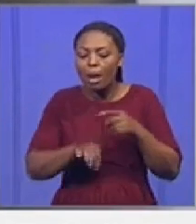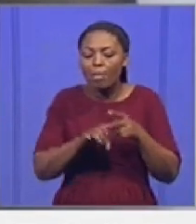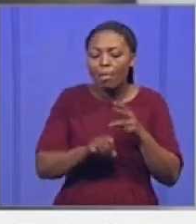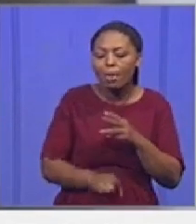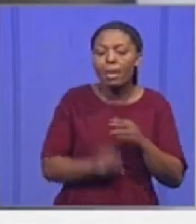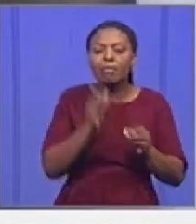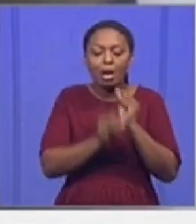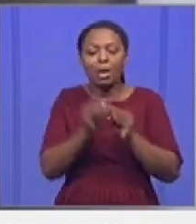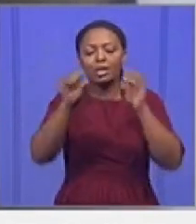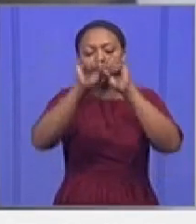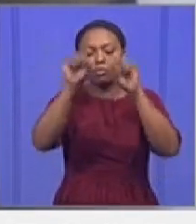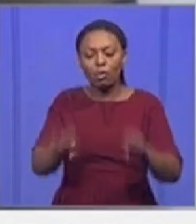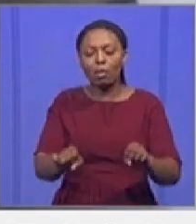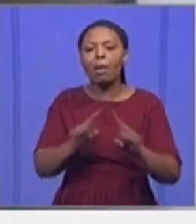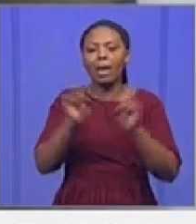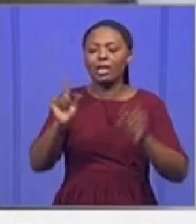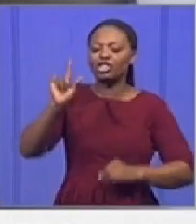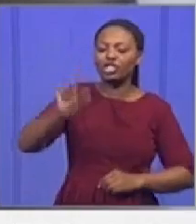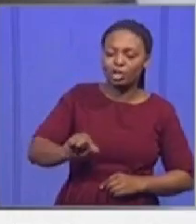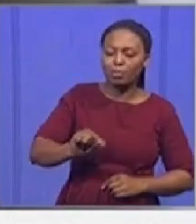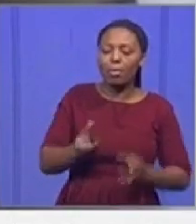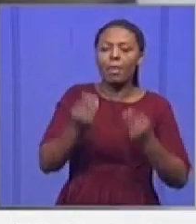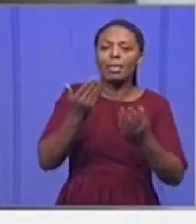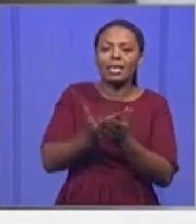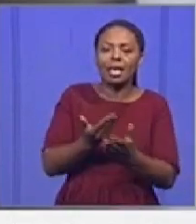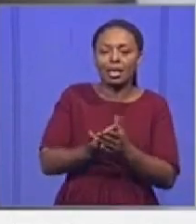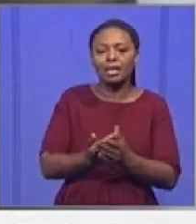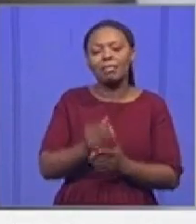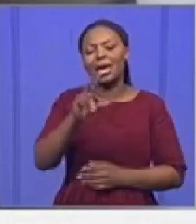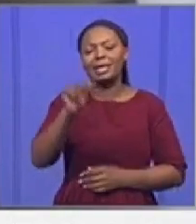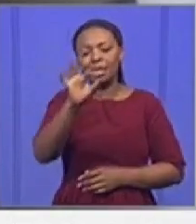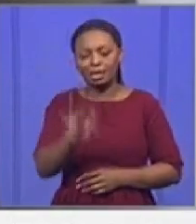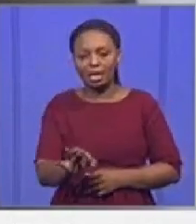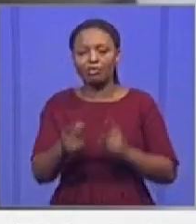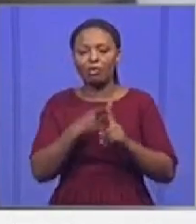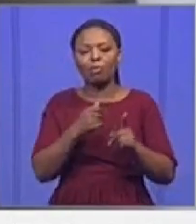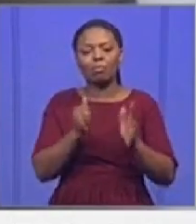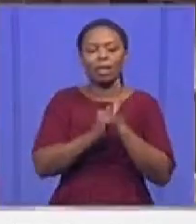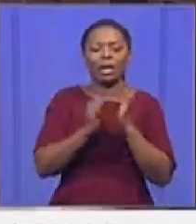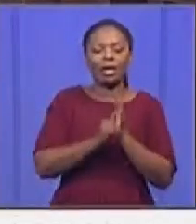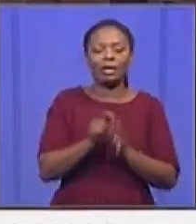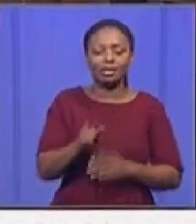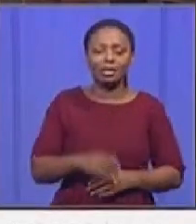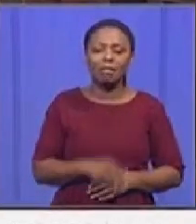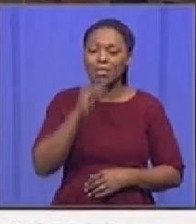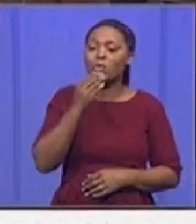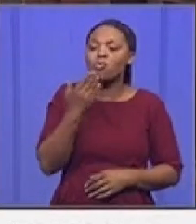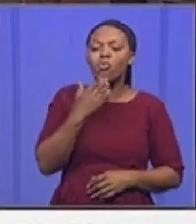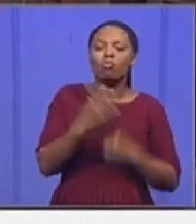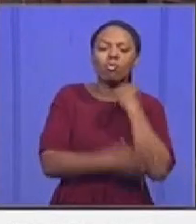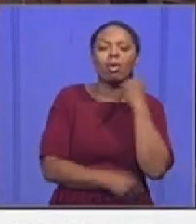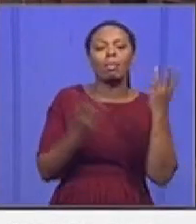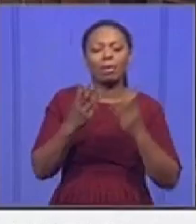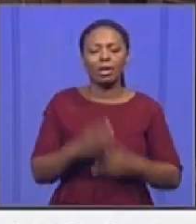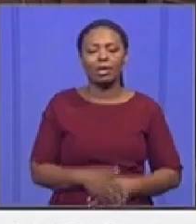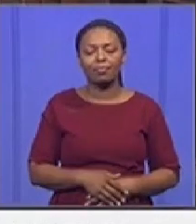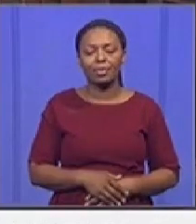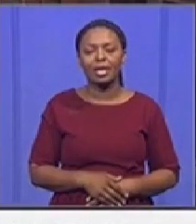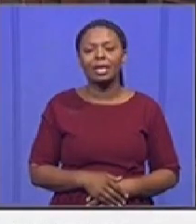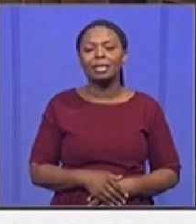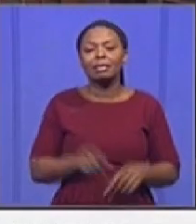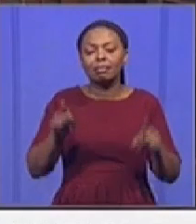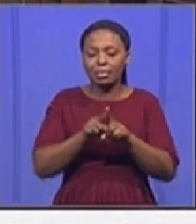a system that will be cheaper, that will actually be suited for 80% of the market, of which that is poor people. Le fa badirisi ba ka reka le go tsenya